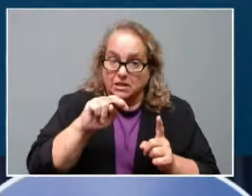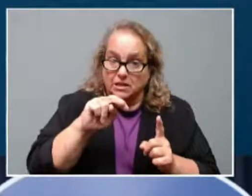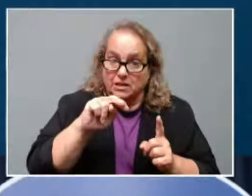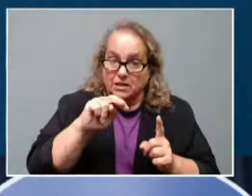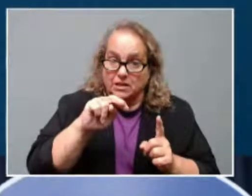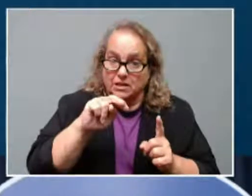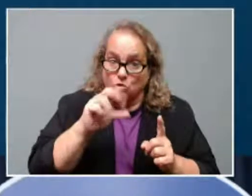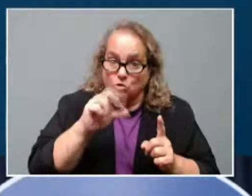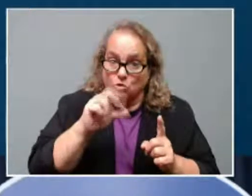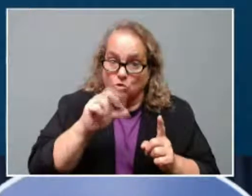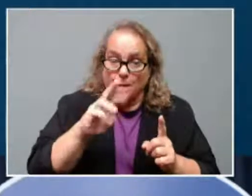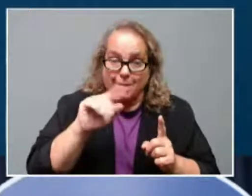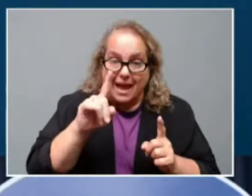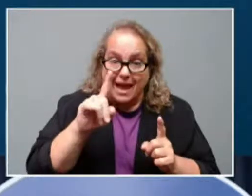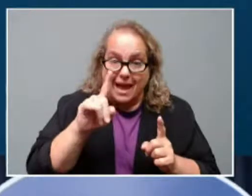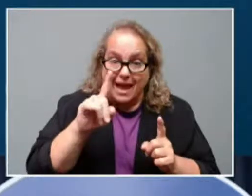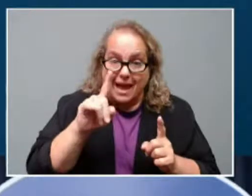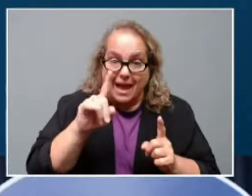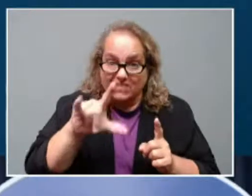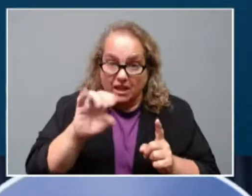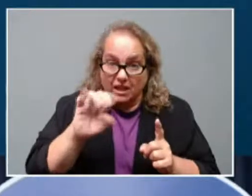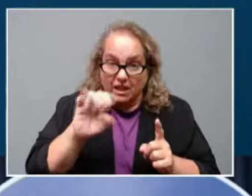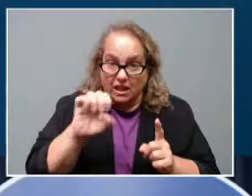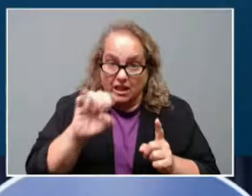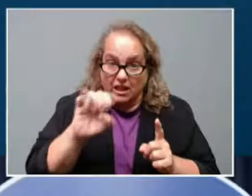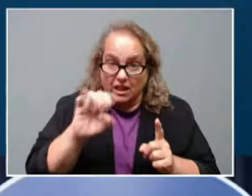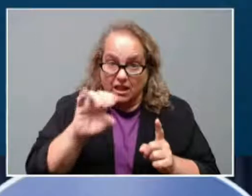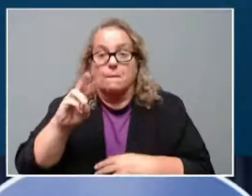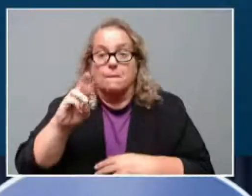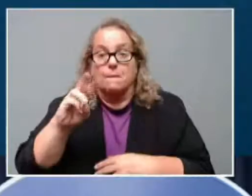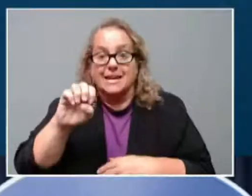Jobs there. Metalsa Structural Products,